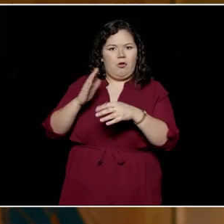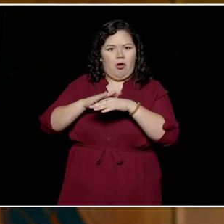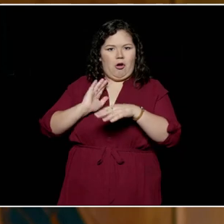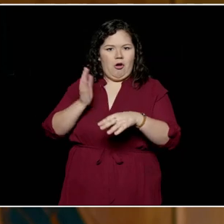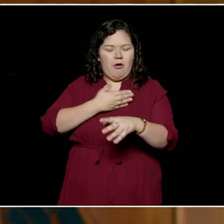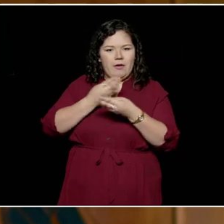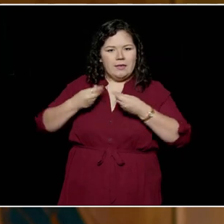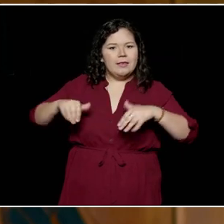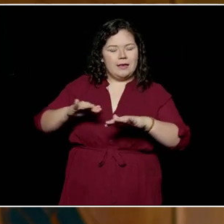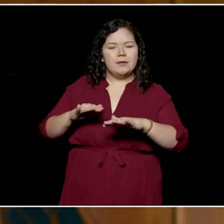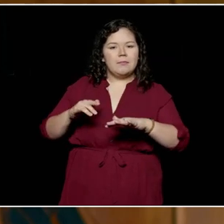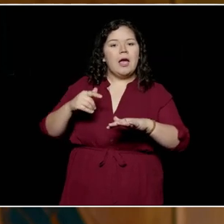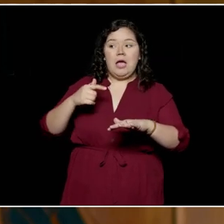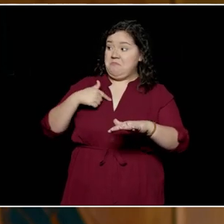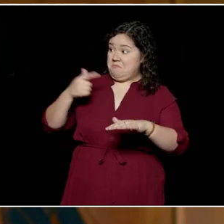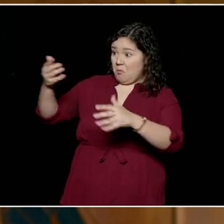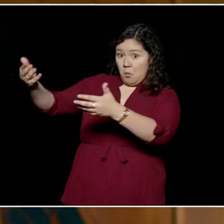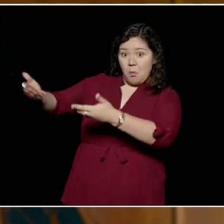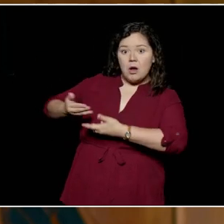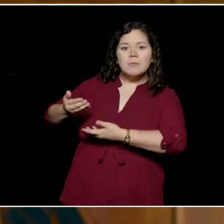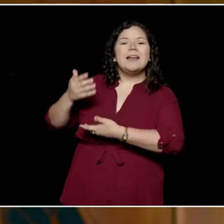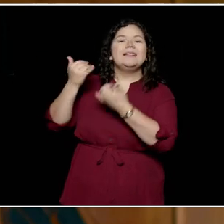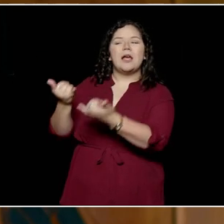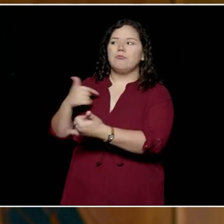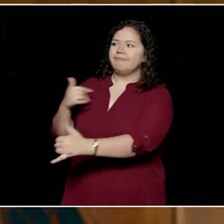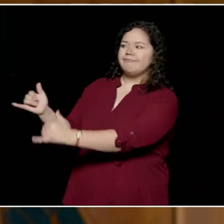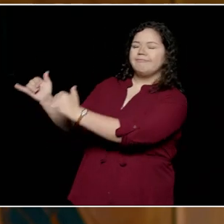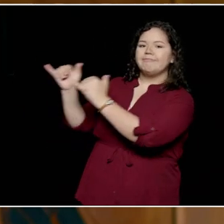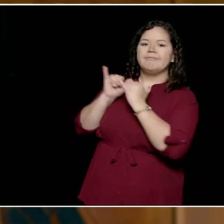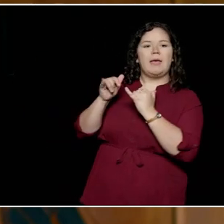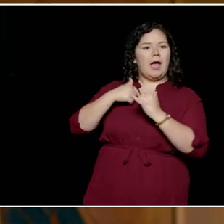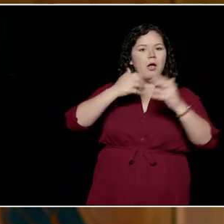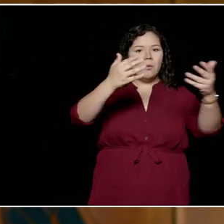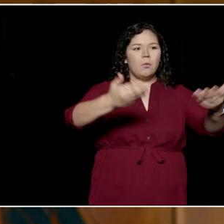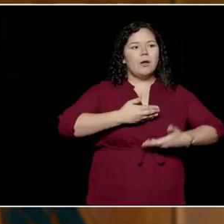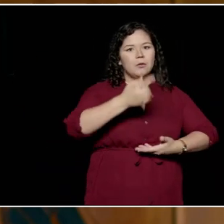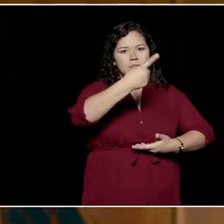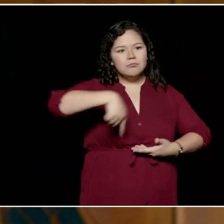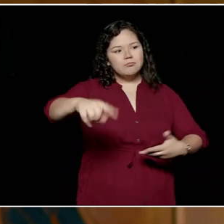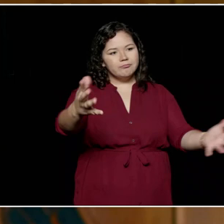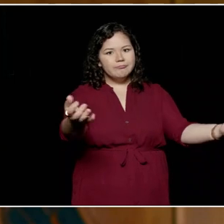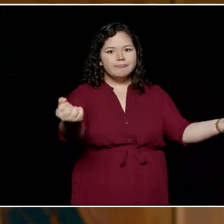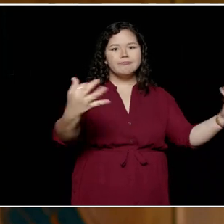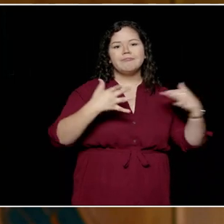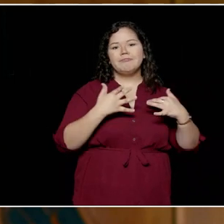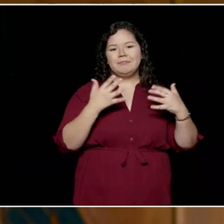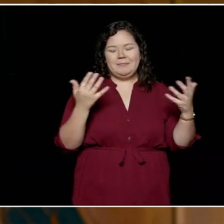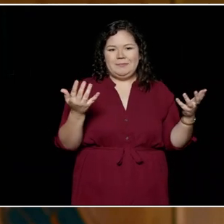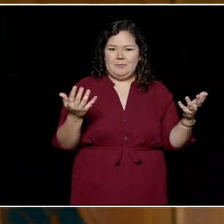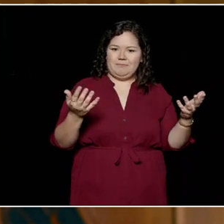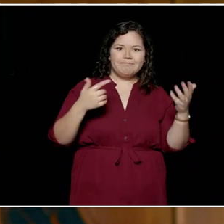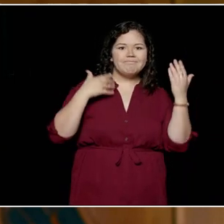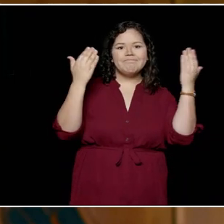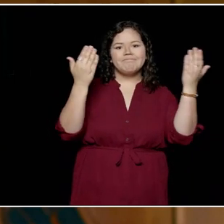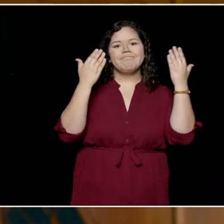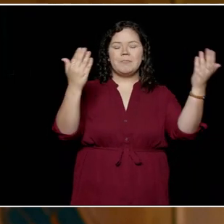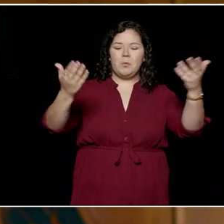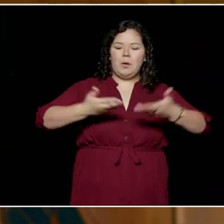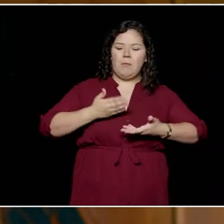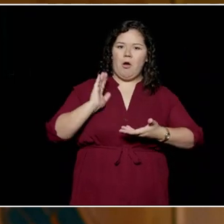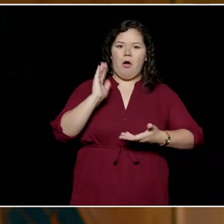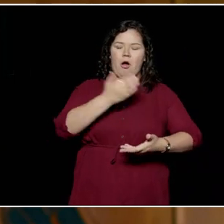did in the past, I do today and raise my hands in welcome to all of you here on the